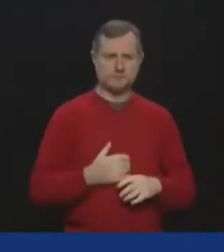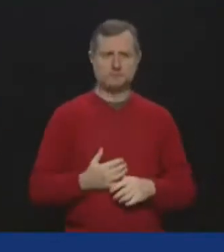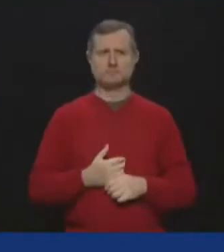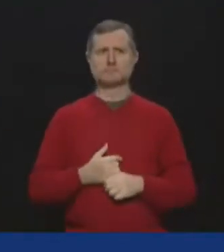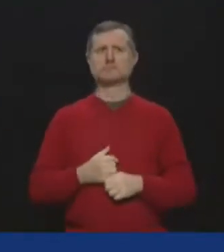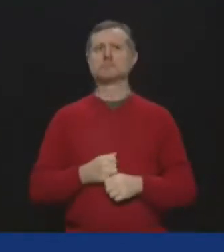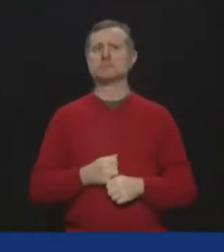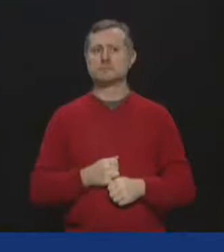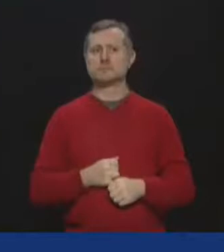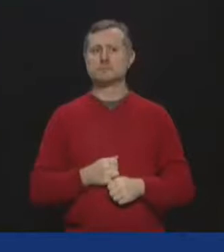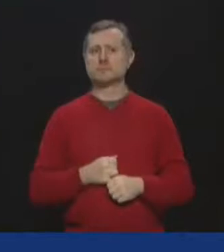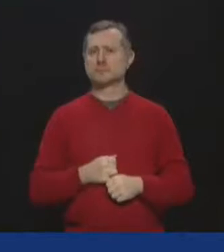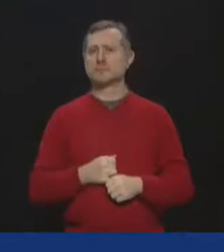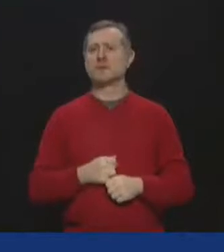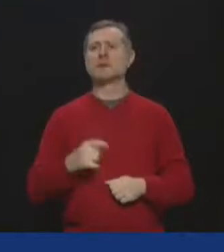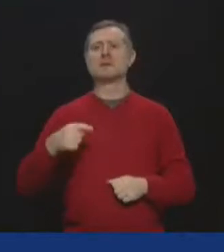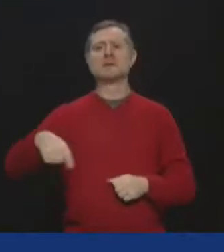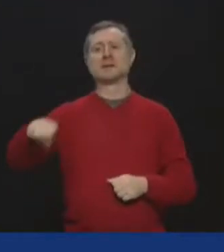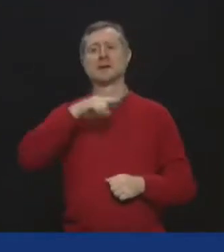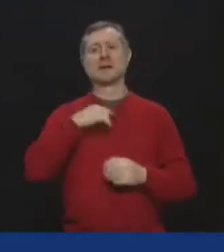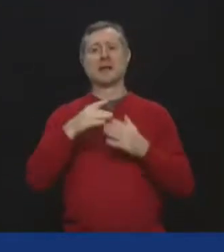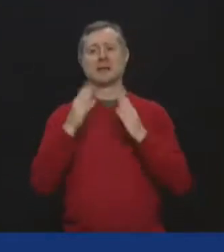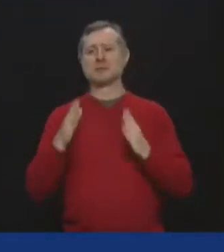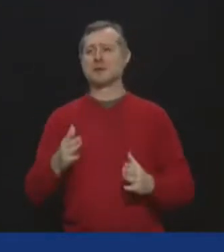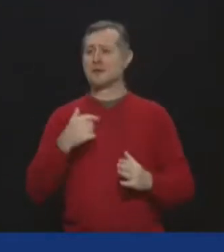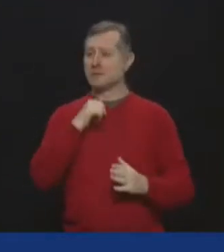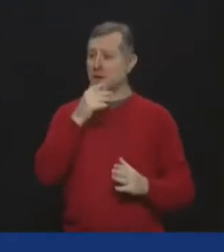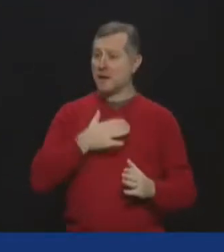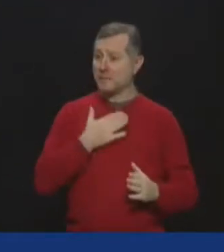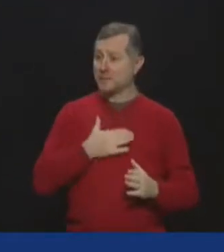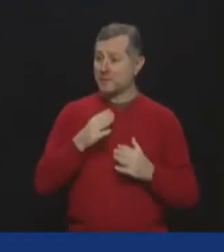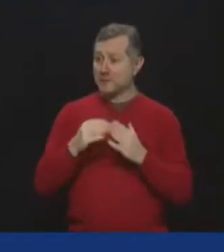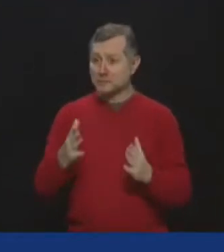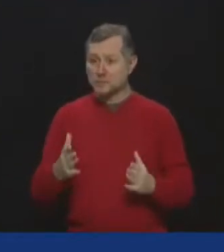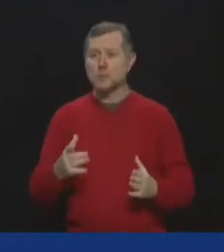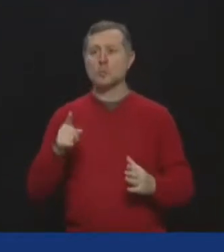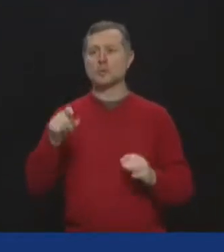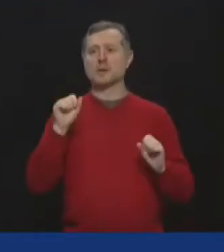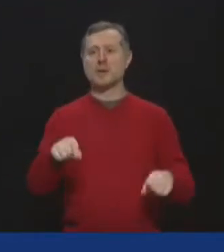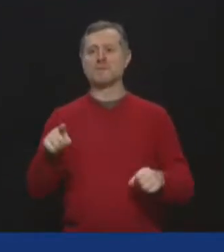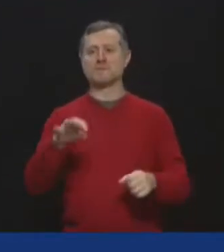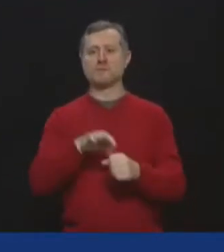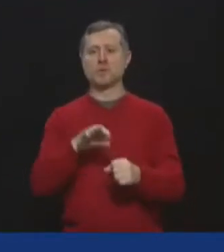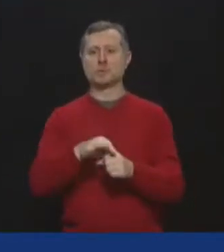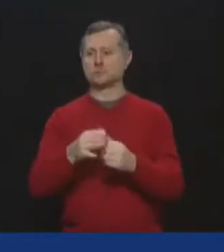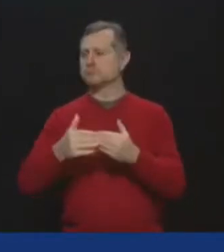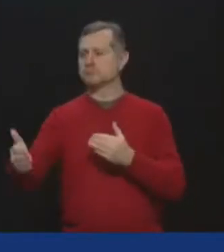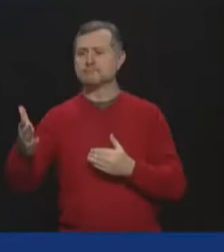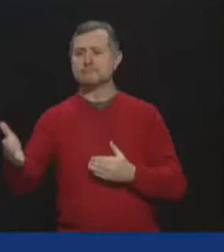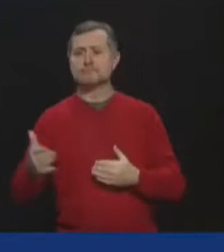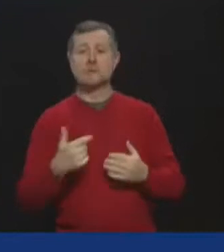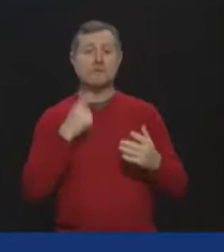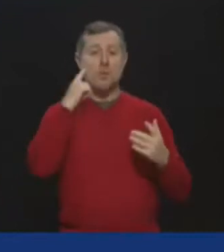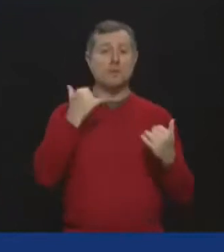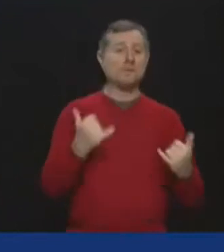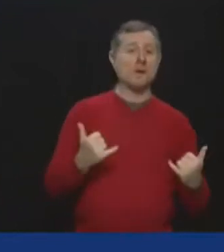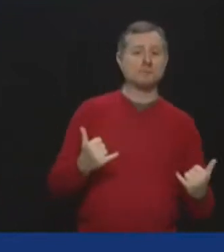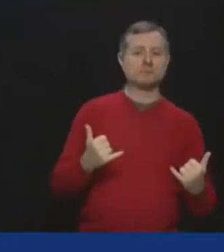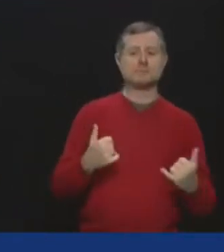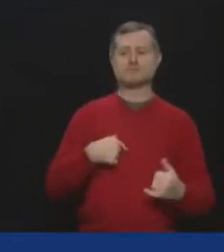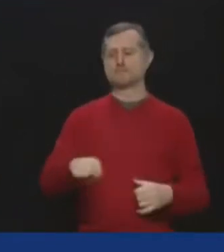deserve. You take care of that the next election, can't help you there. But in the meantime, we have to